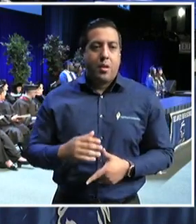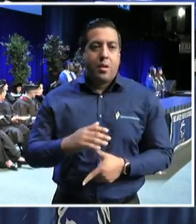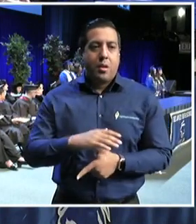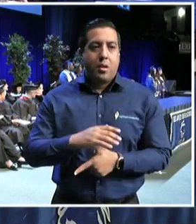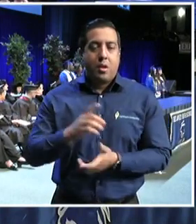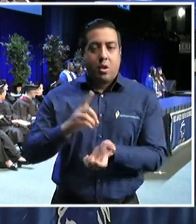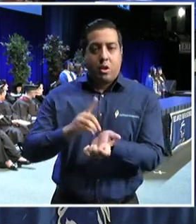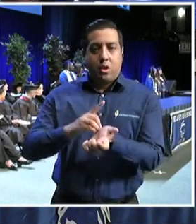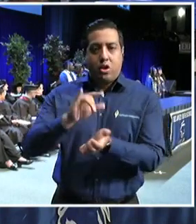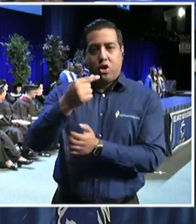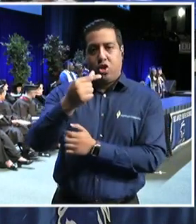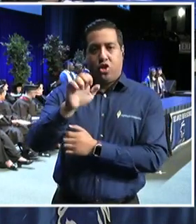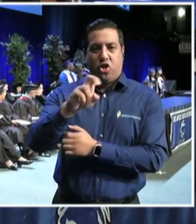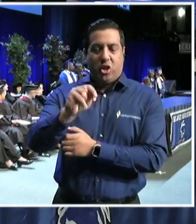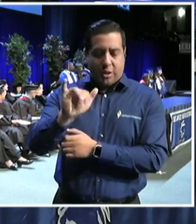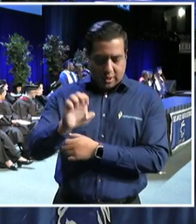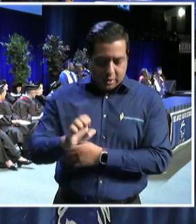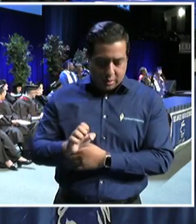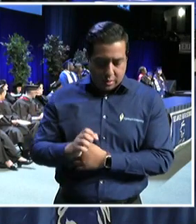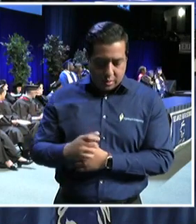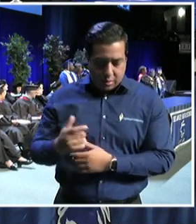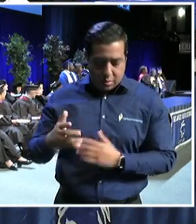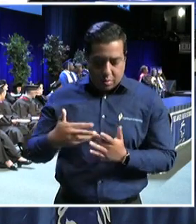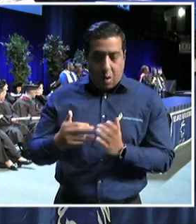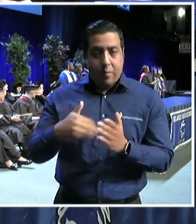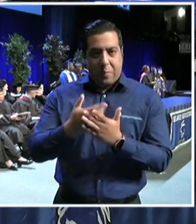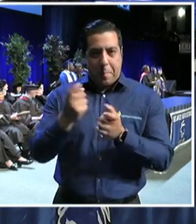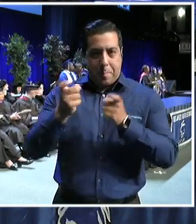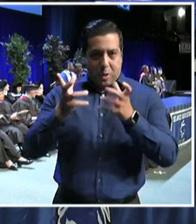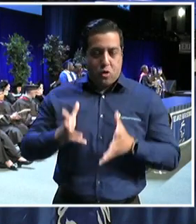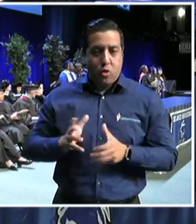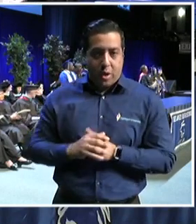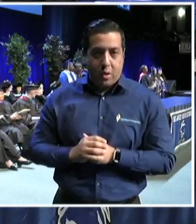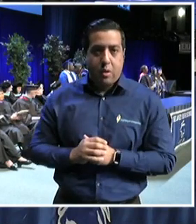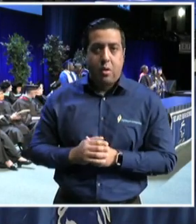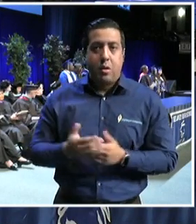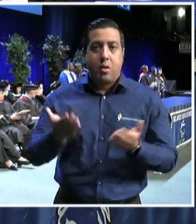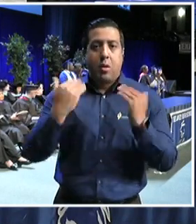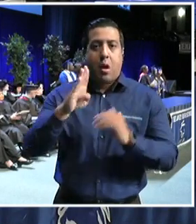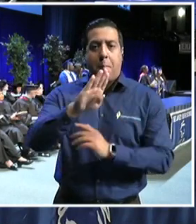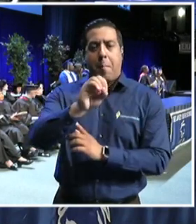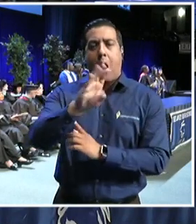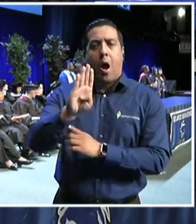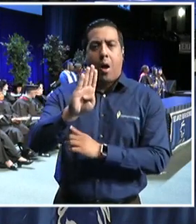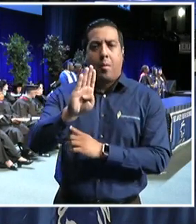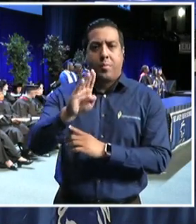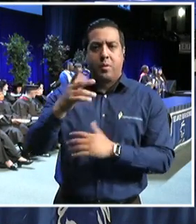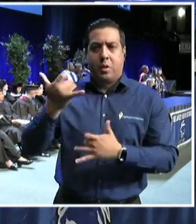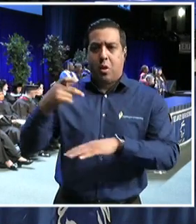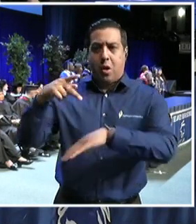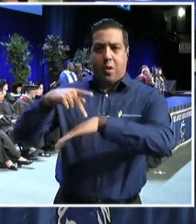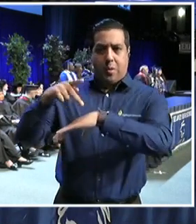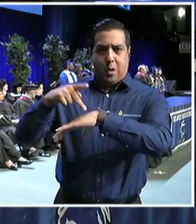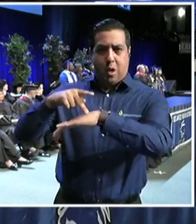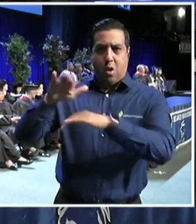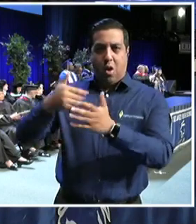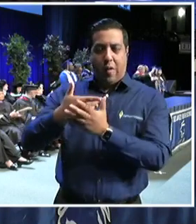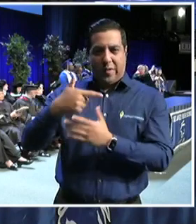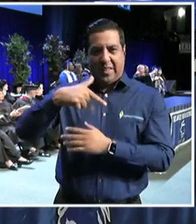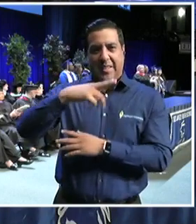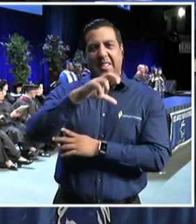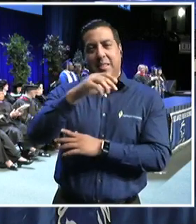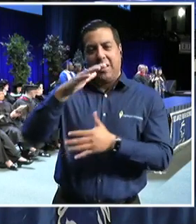Dr. Janine Wilson, virtual learning program administrator. Bob Thompson, principal of Carl Winchy Senior High